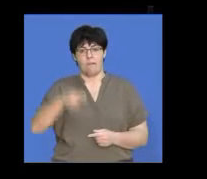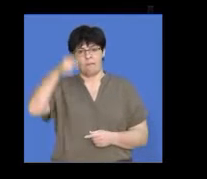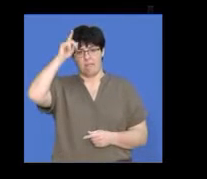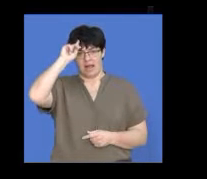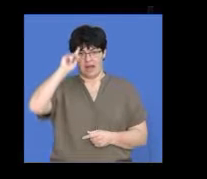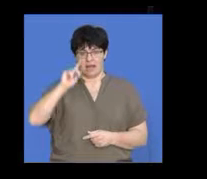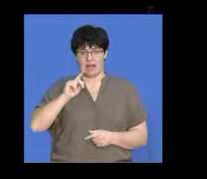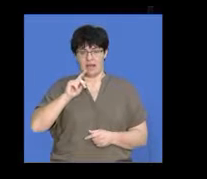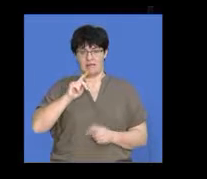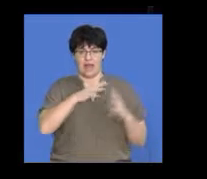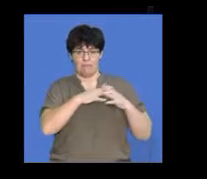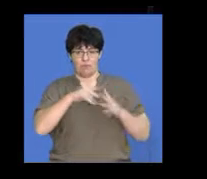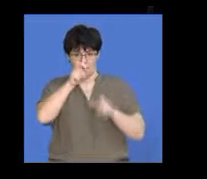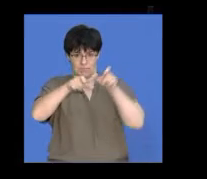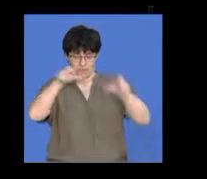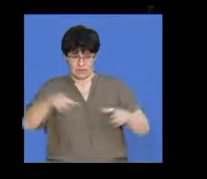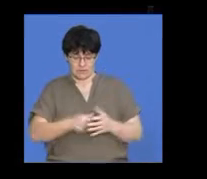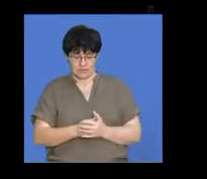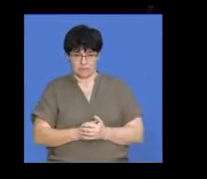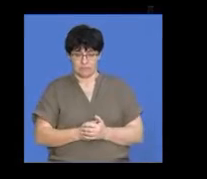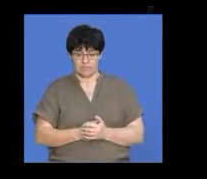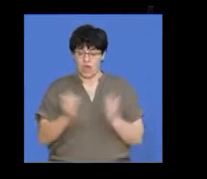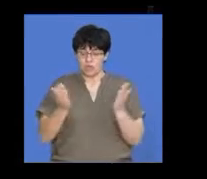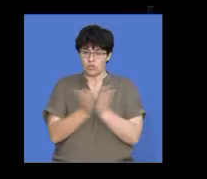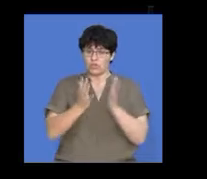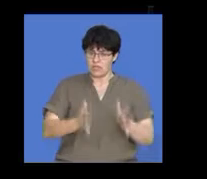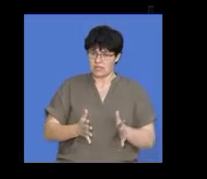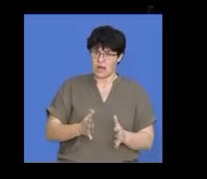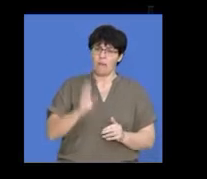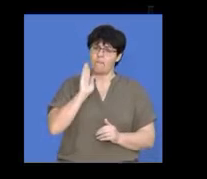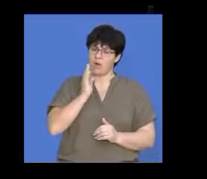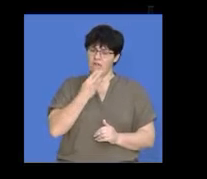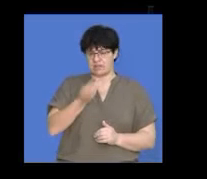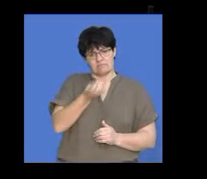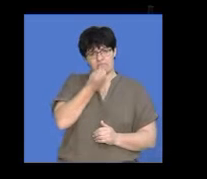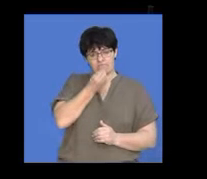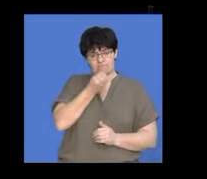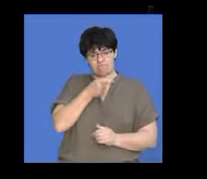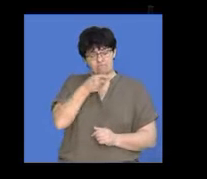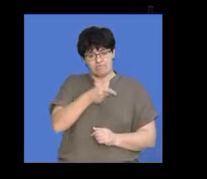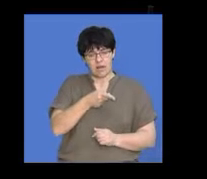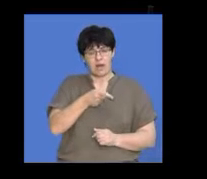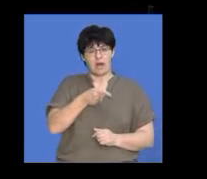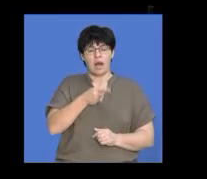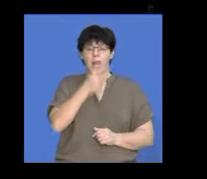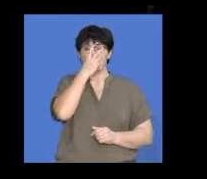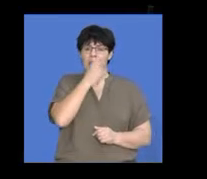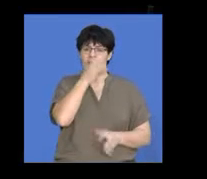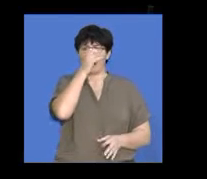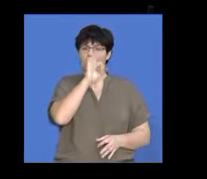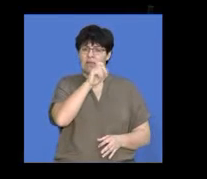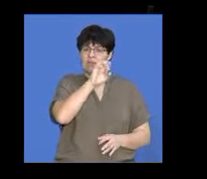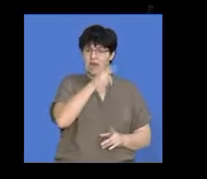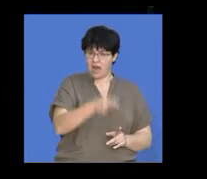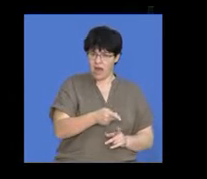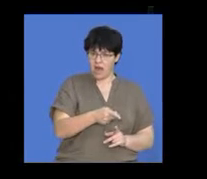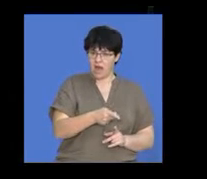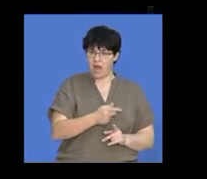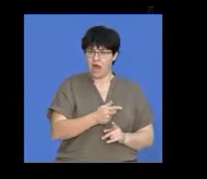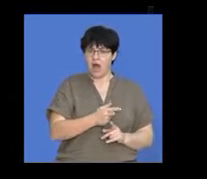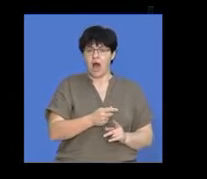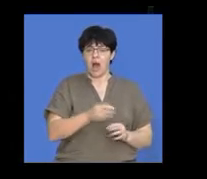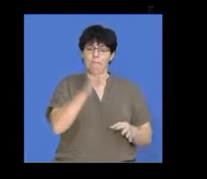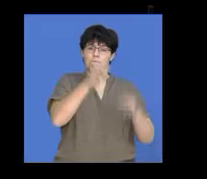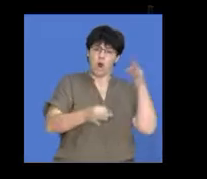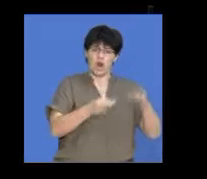Americans. But for students eating breakfast, the Black Panthers' politics were less interesting than the meals they were providing.